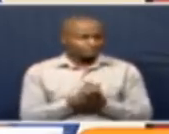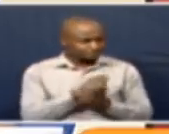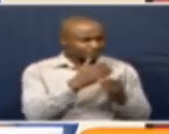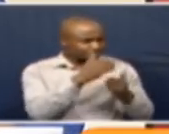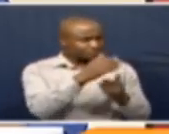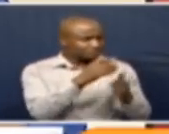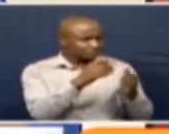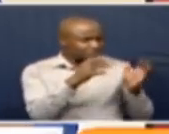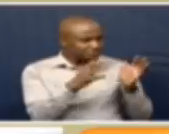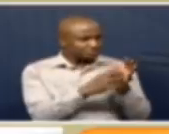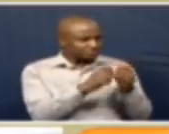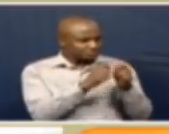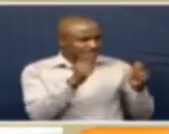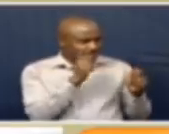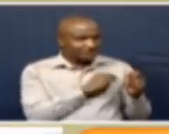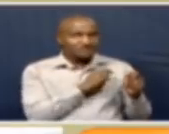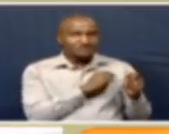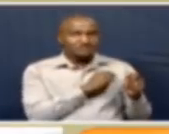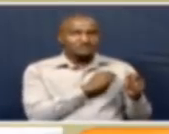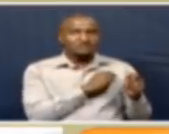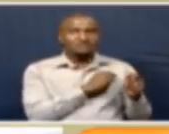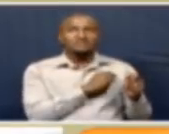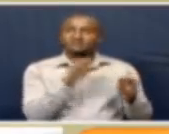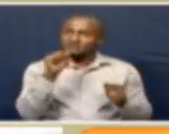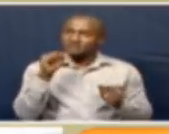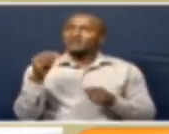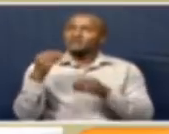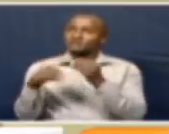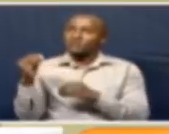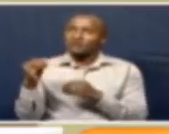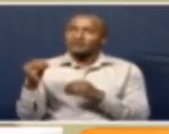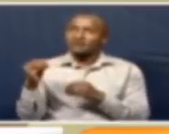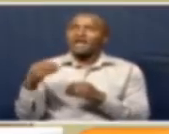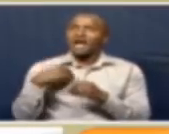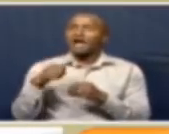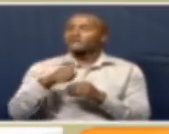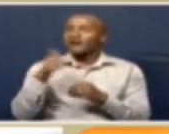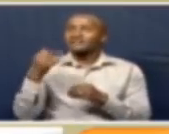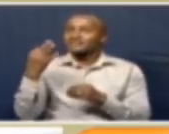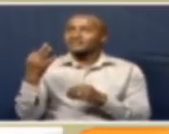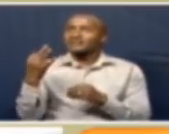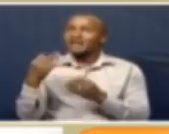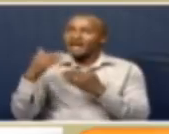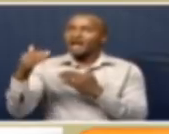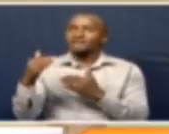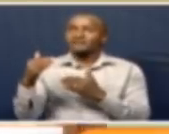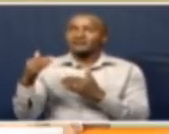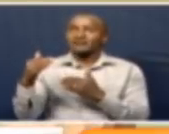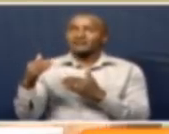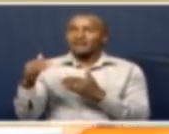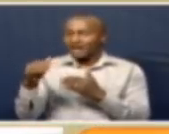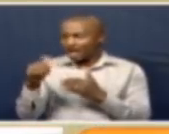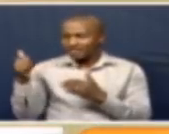in the magazine, you've been out there, the magazine has sold. And there's like three more issues like after that, and they've not even paid models for